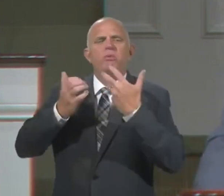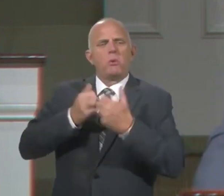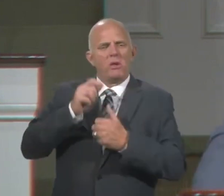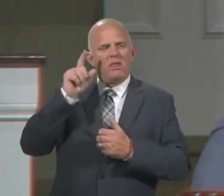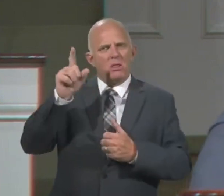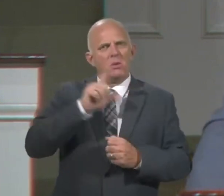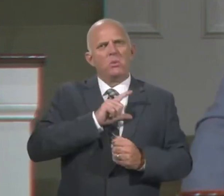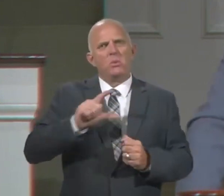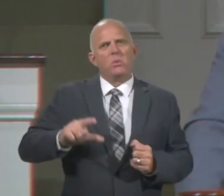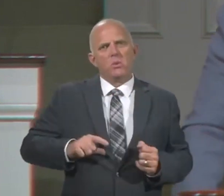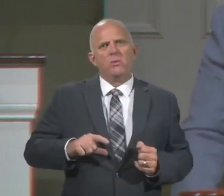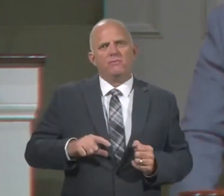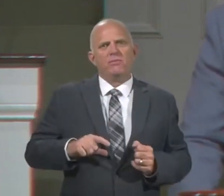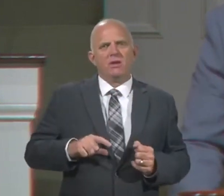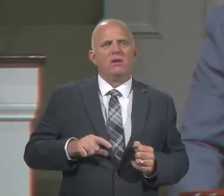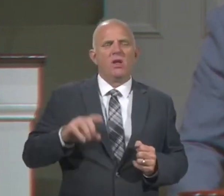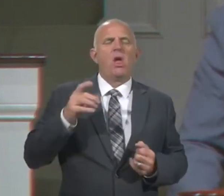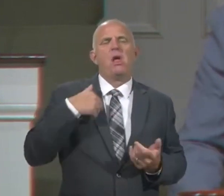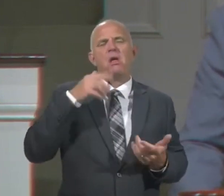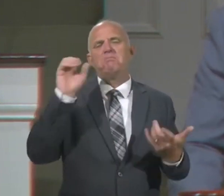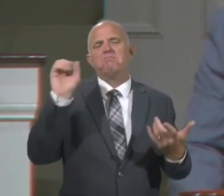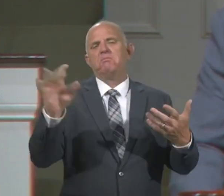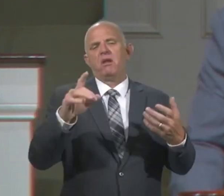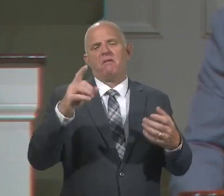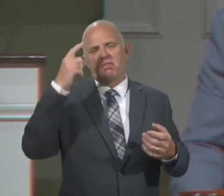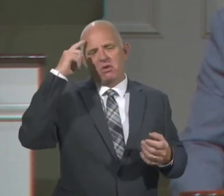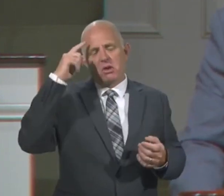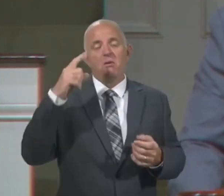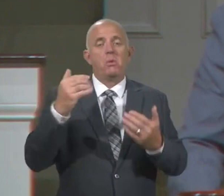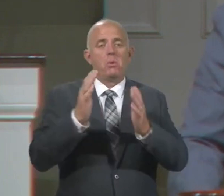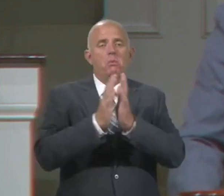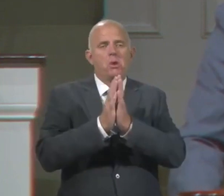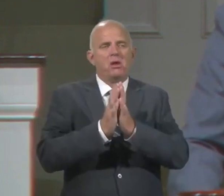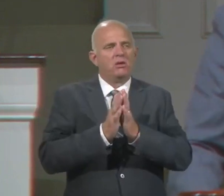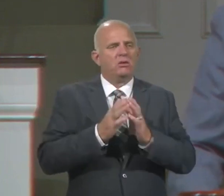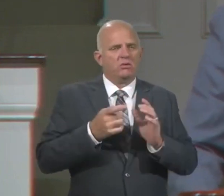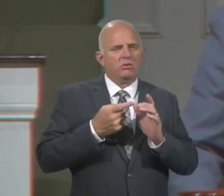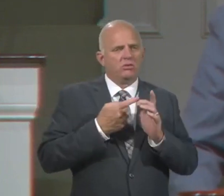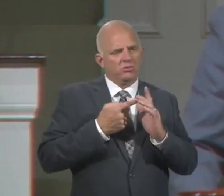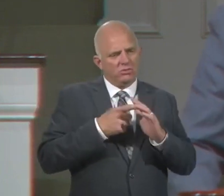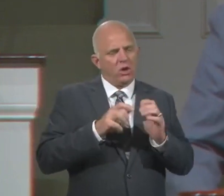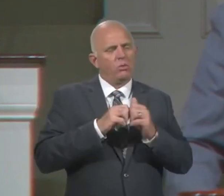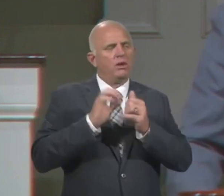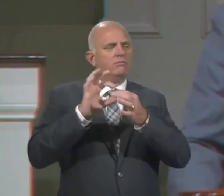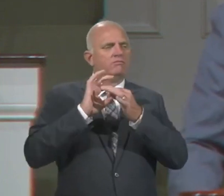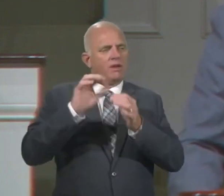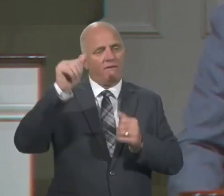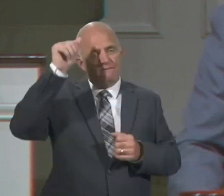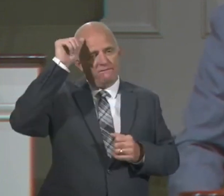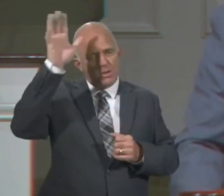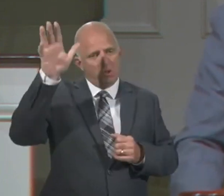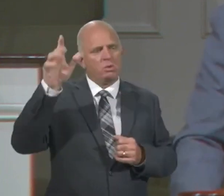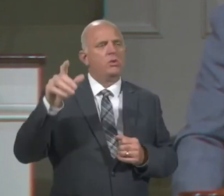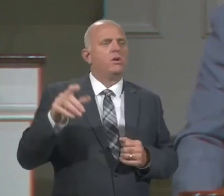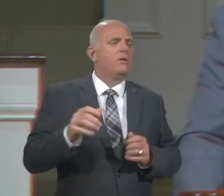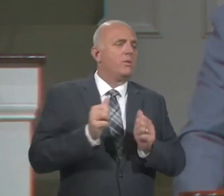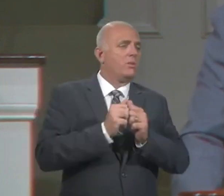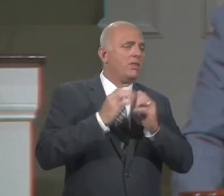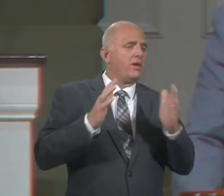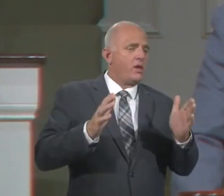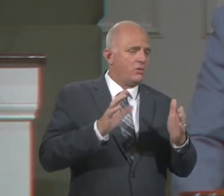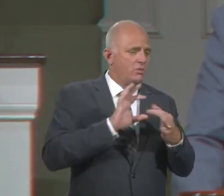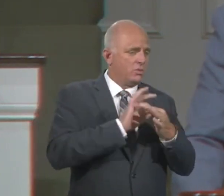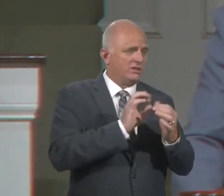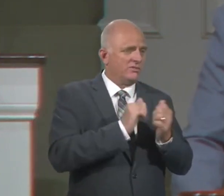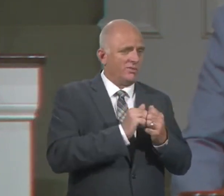give you some thoughts about this. Prayer derives from having a relationship with God the Father. Without having a relationship with God,